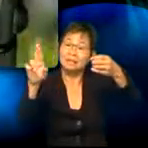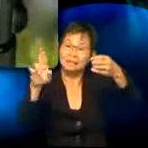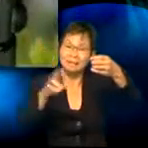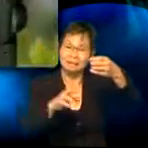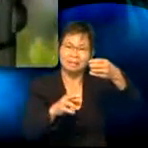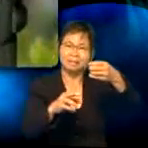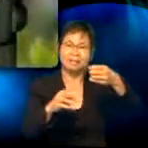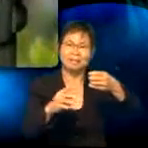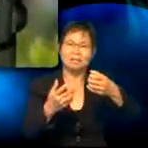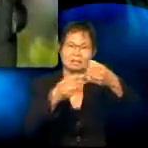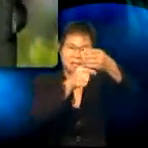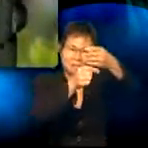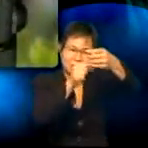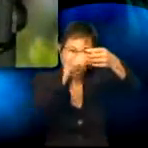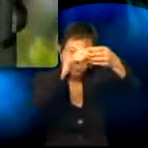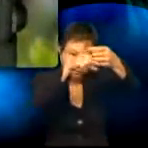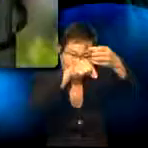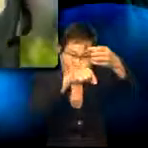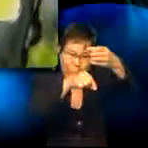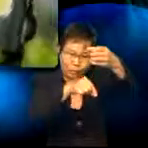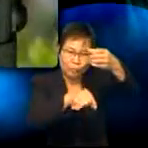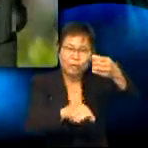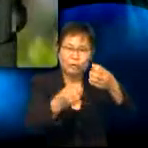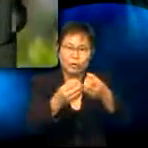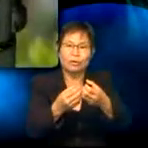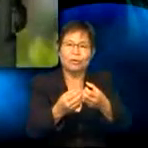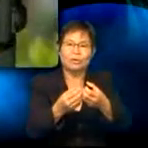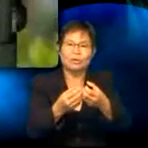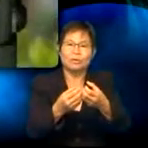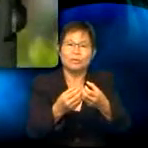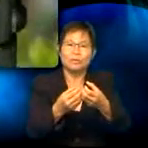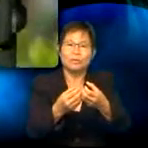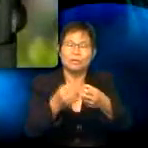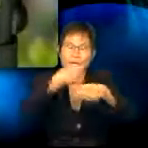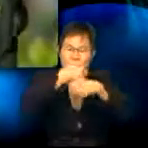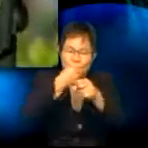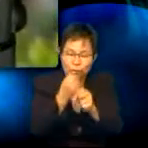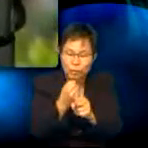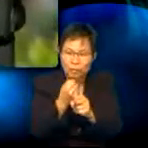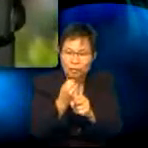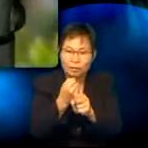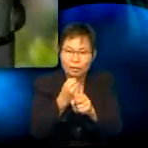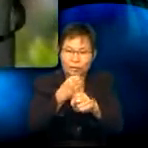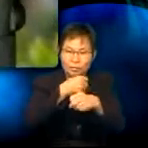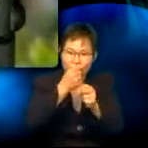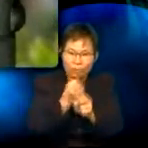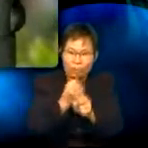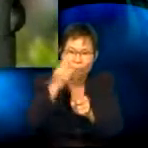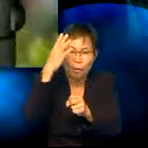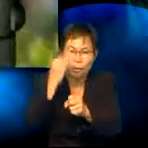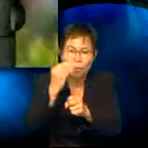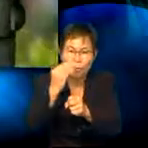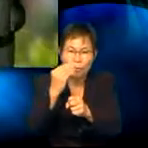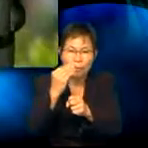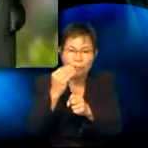The generative nucleus will divide to form two male gametes, which the vegetative nucleus